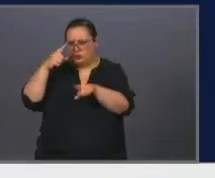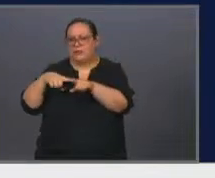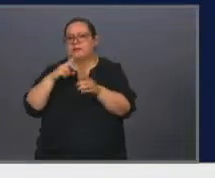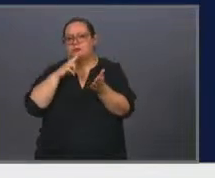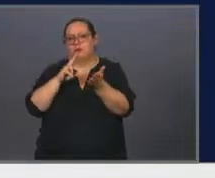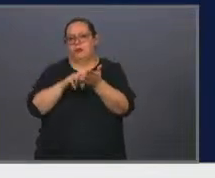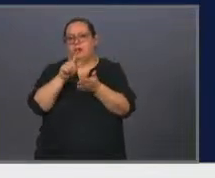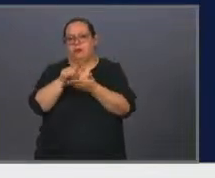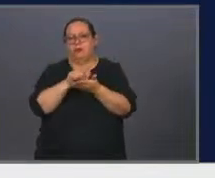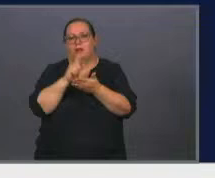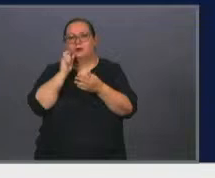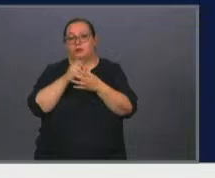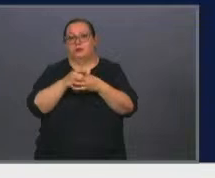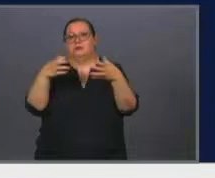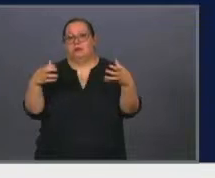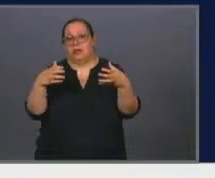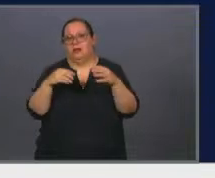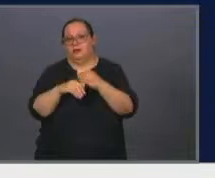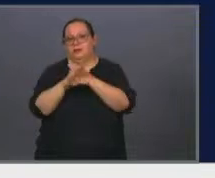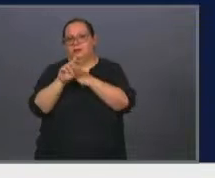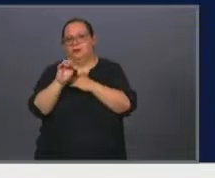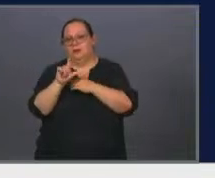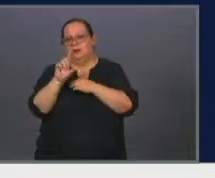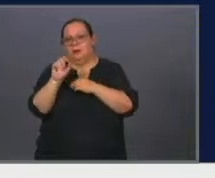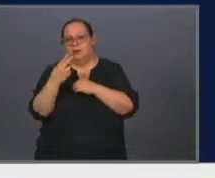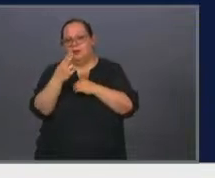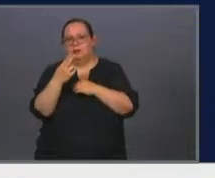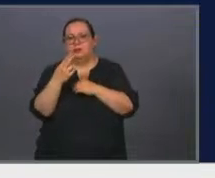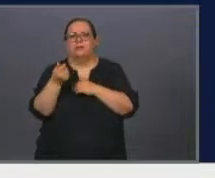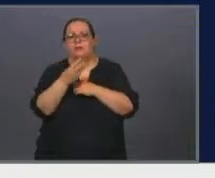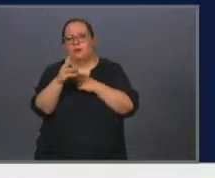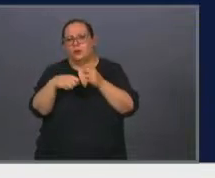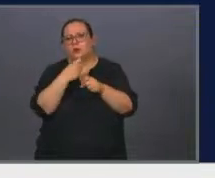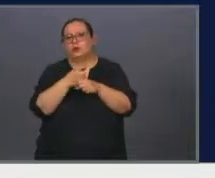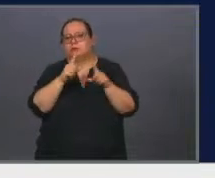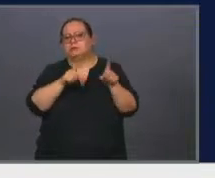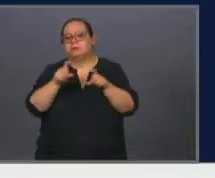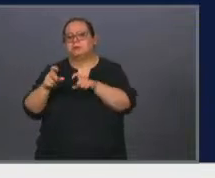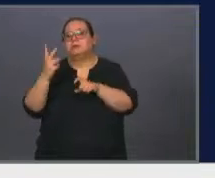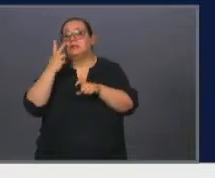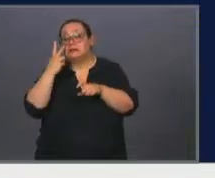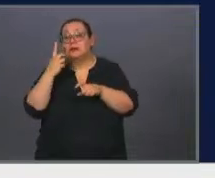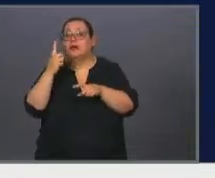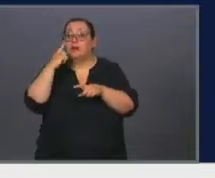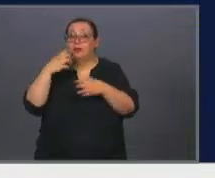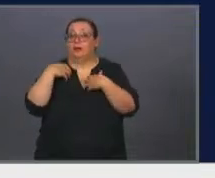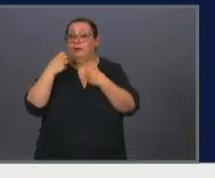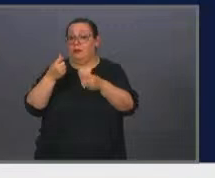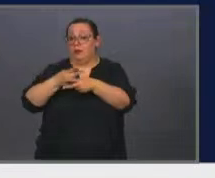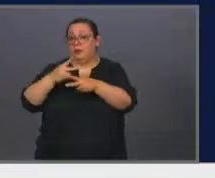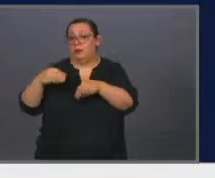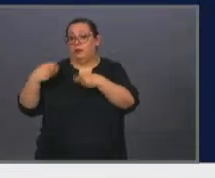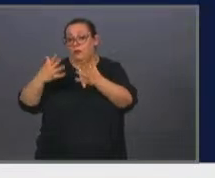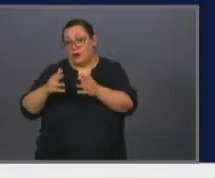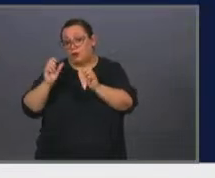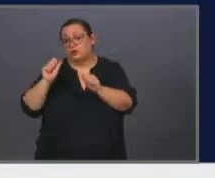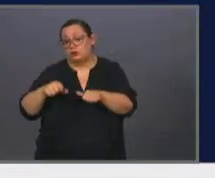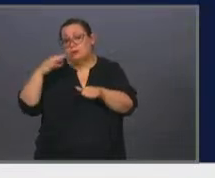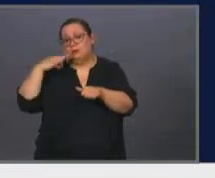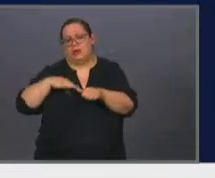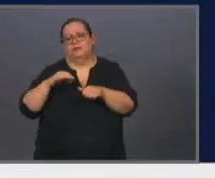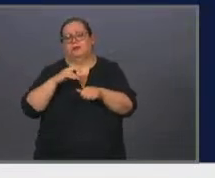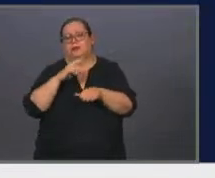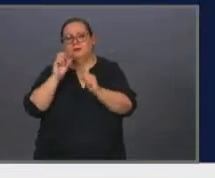couple years so we could further test it out and see what benefits they are. I think that healthcare providers can benefit from this. They could potentially see more patients. This will